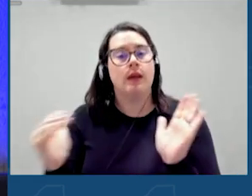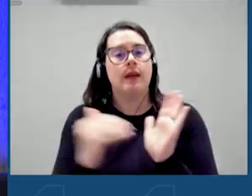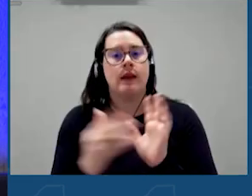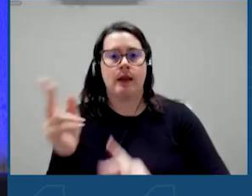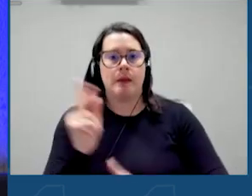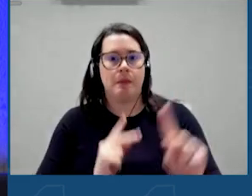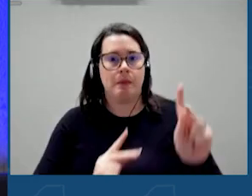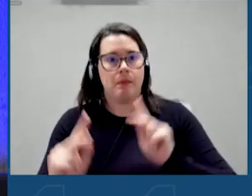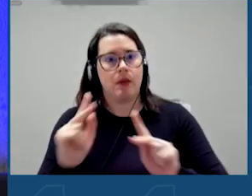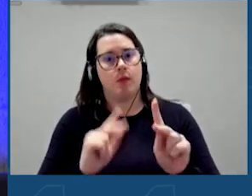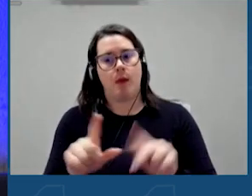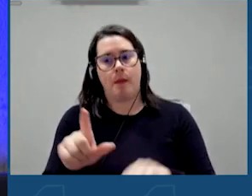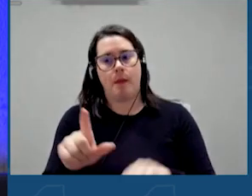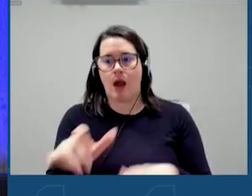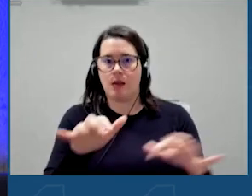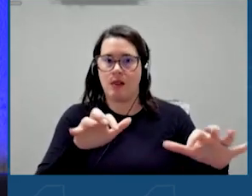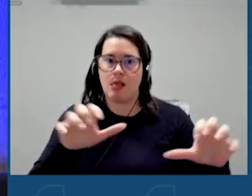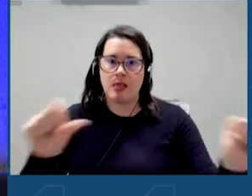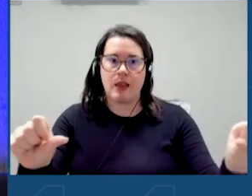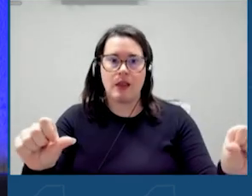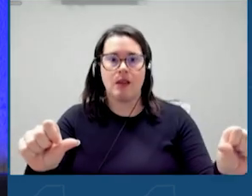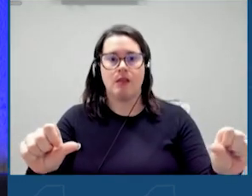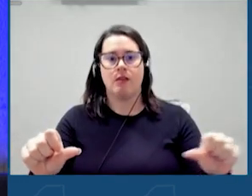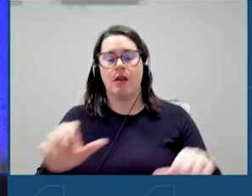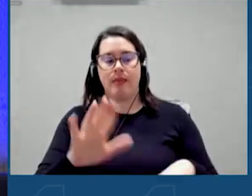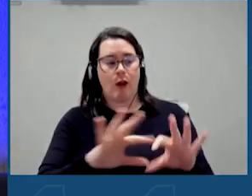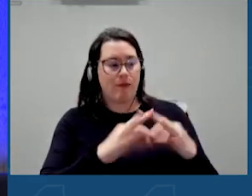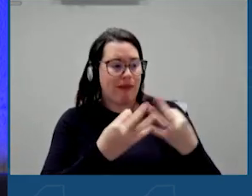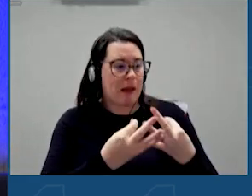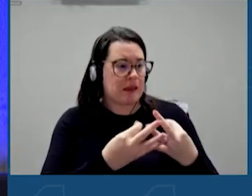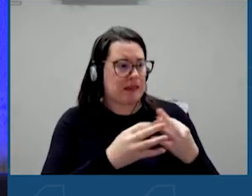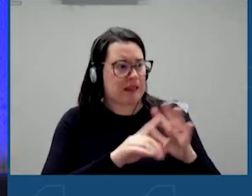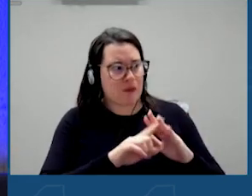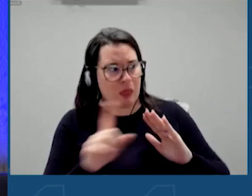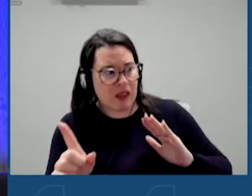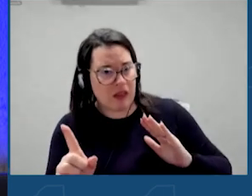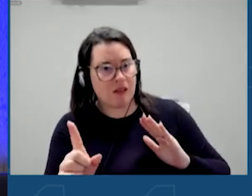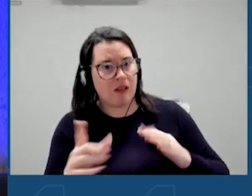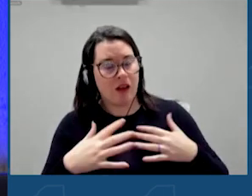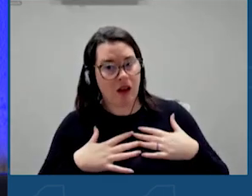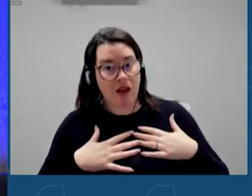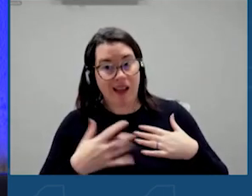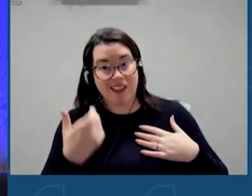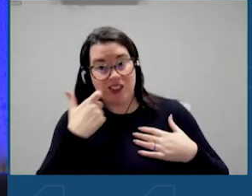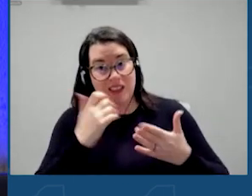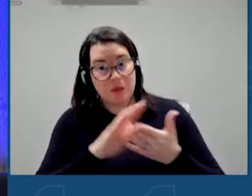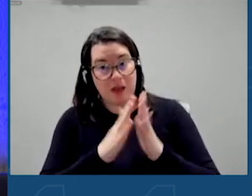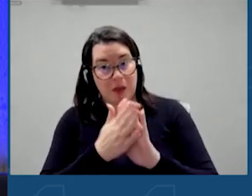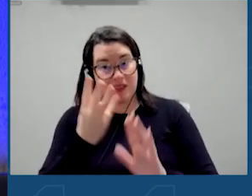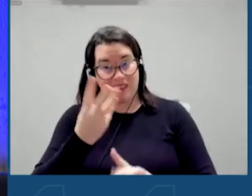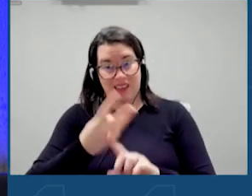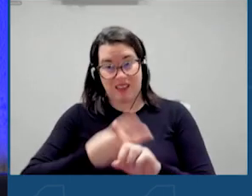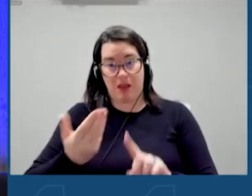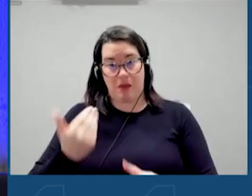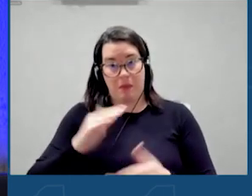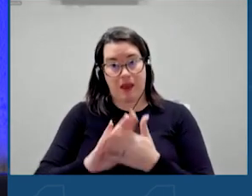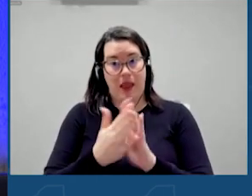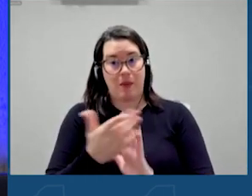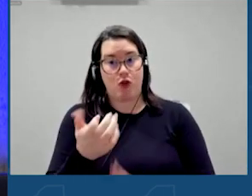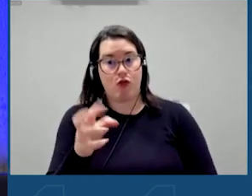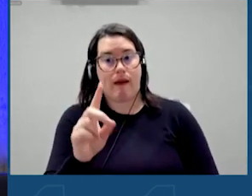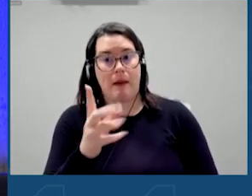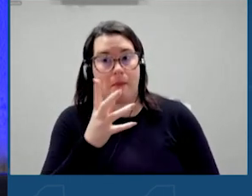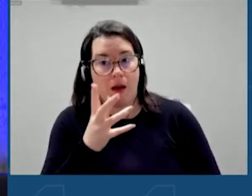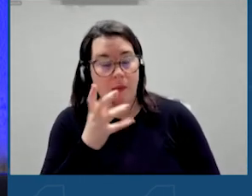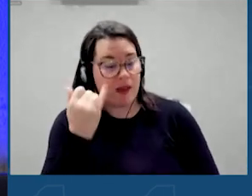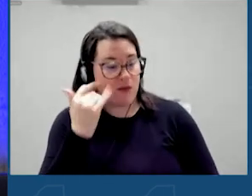local communities, their extended families. And this is personal. I just became a grandmother 6 months ago. And if you can't live near your